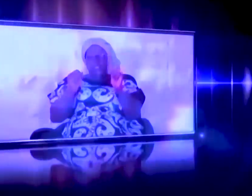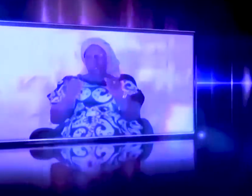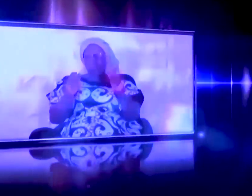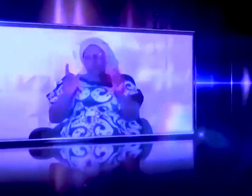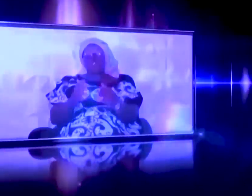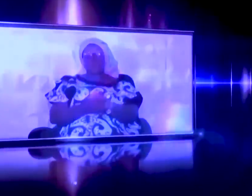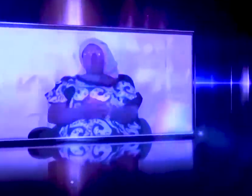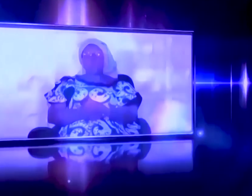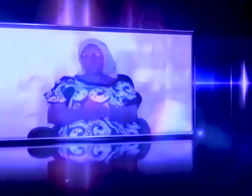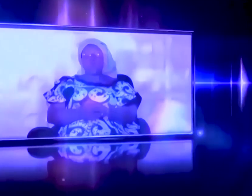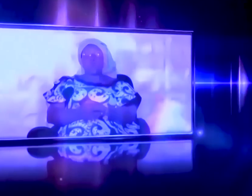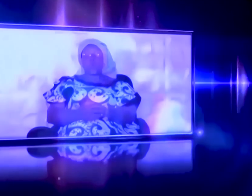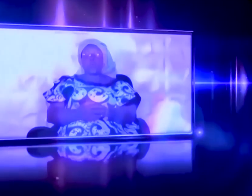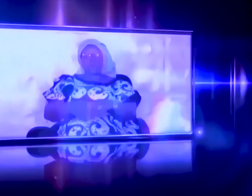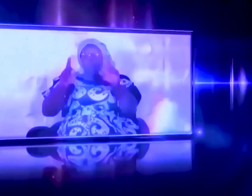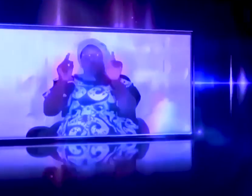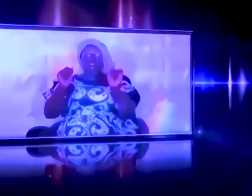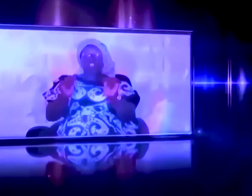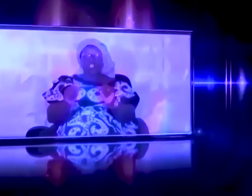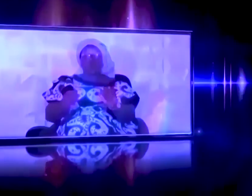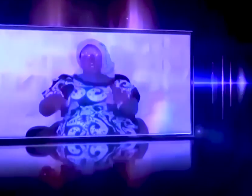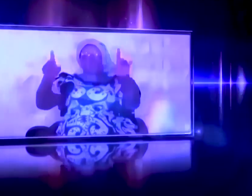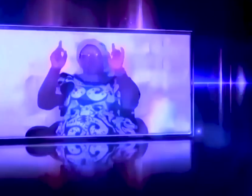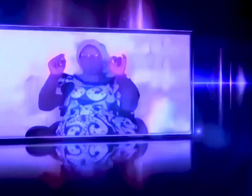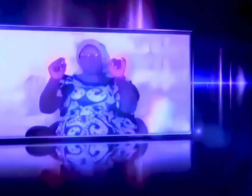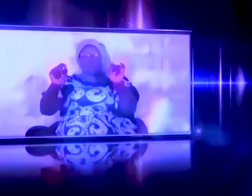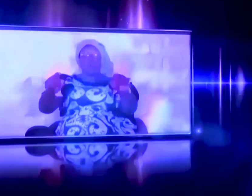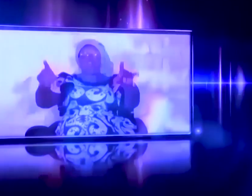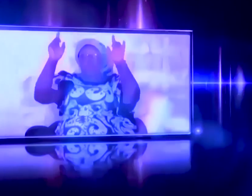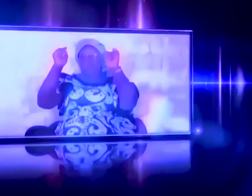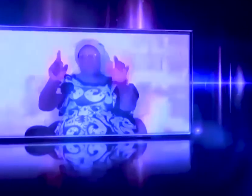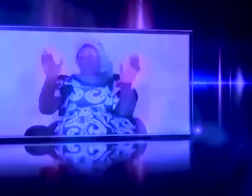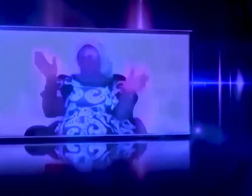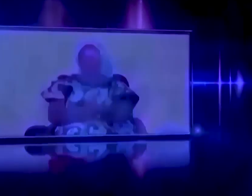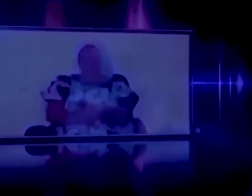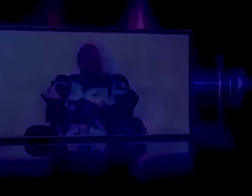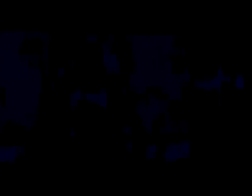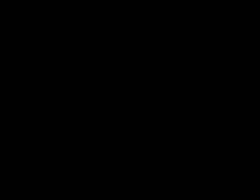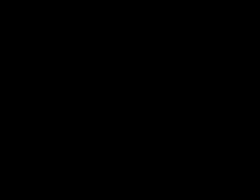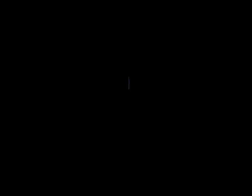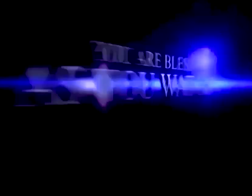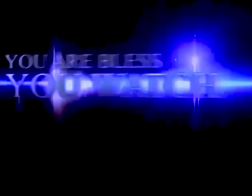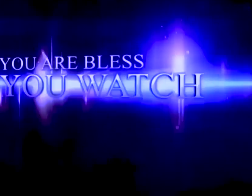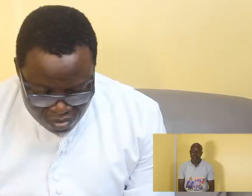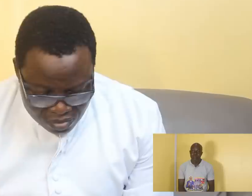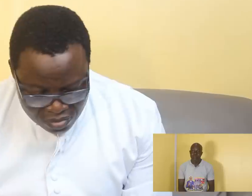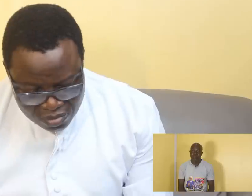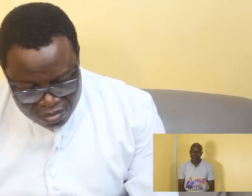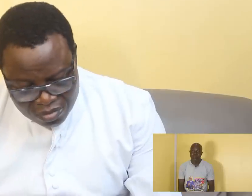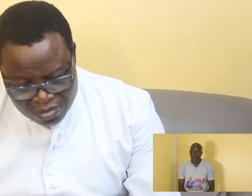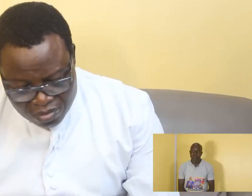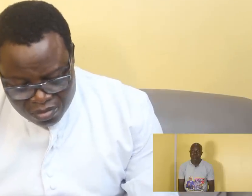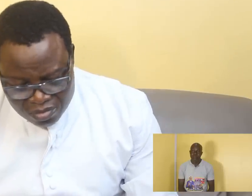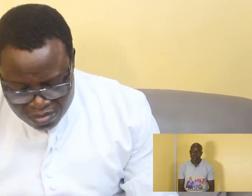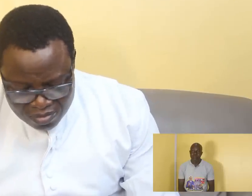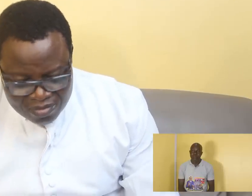fun gbogbo eda to wo mi to de ngbo mi lowo lowo loruko Jesu olorun odubuku o ya ko buku fun o amen